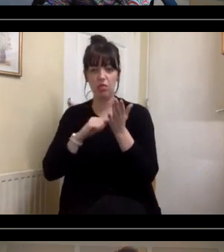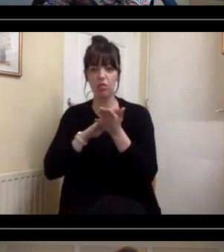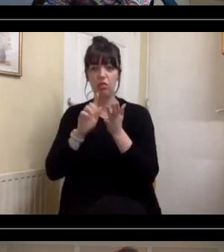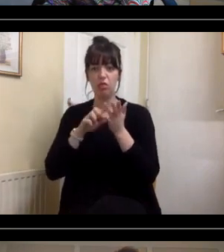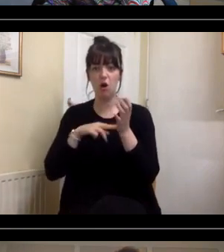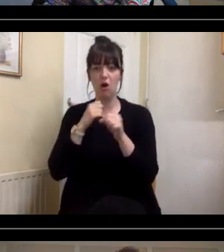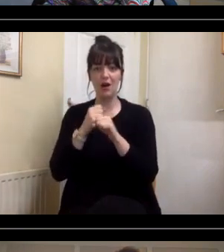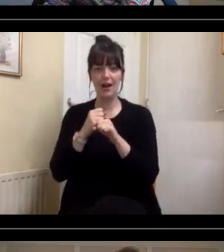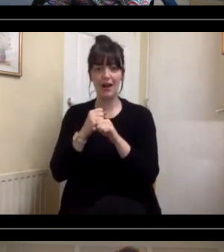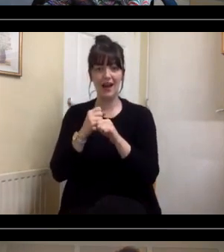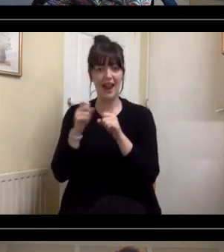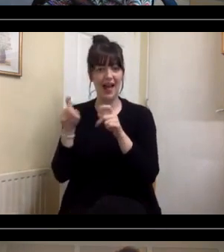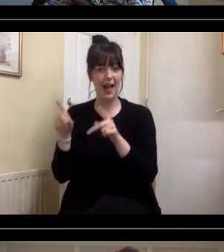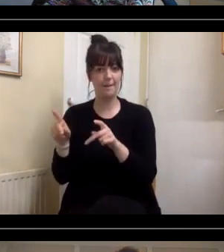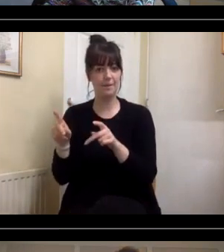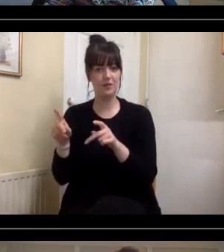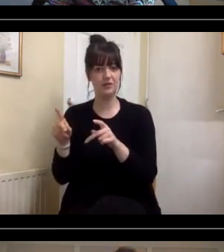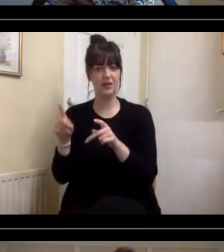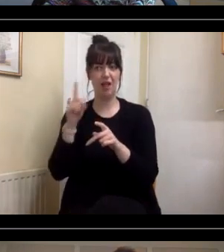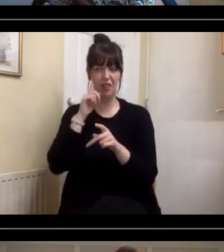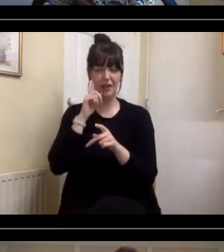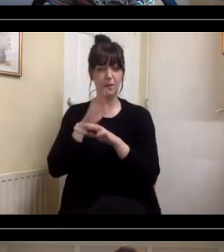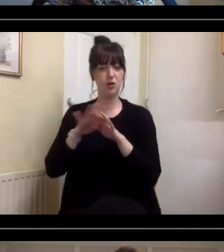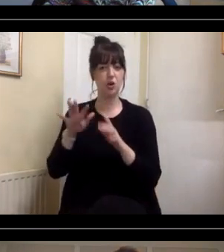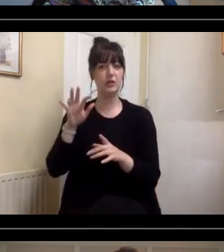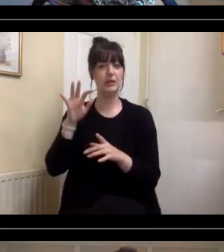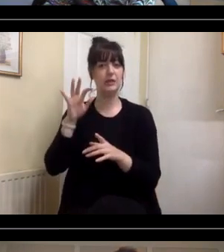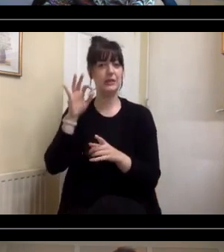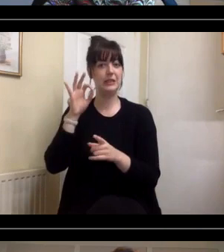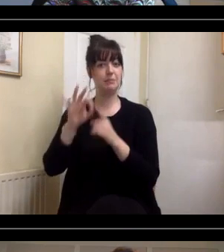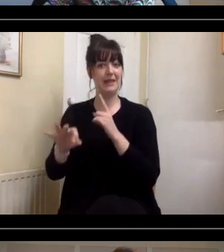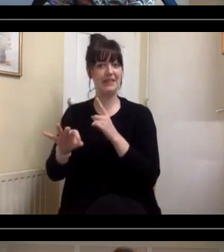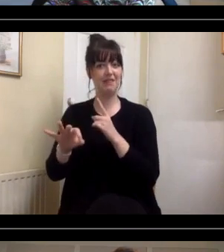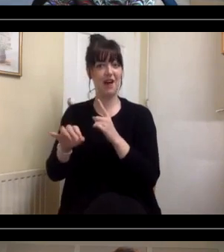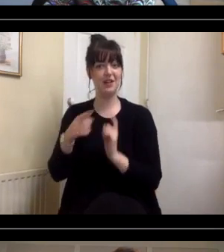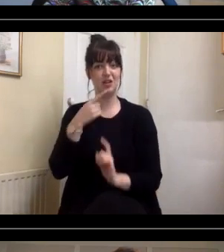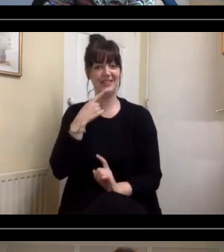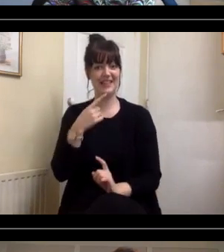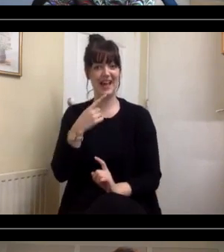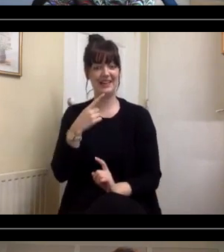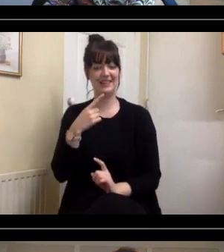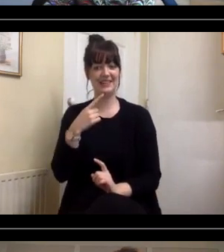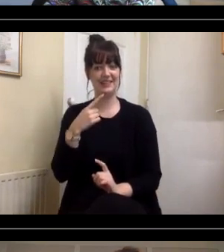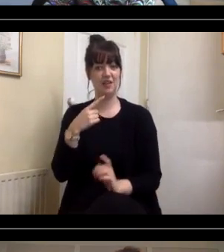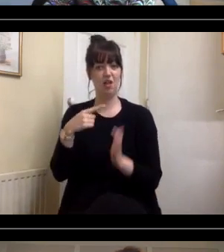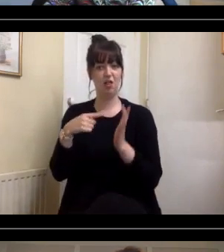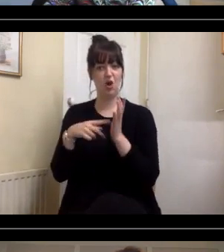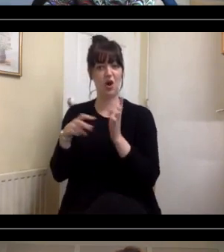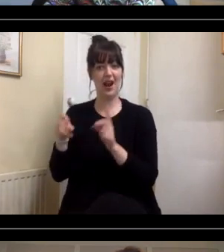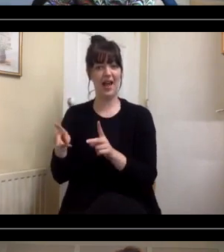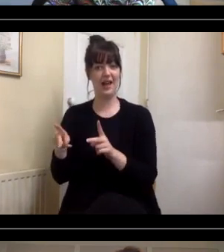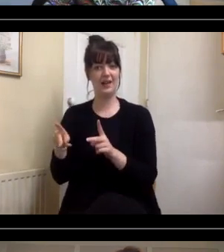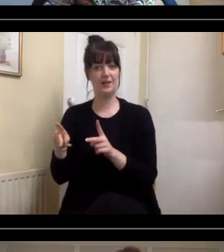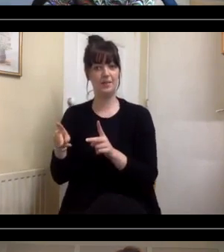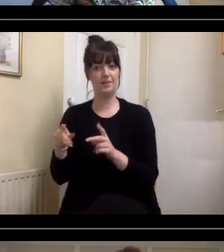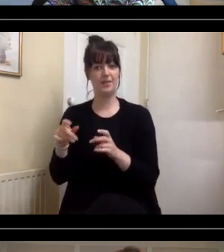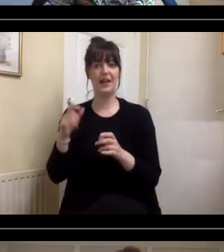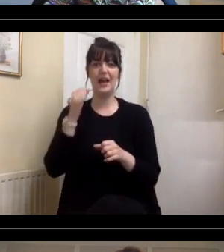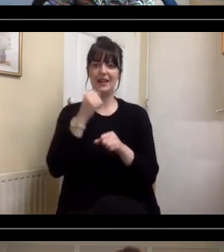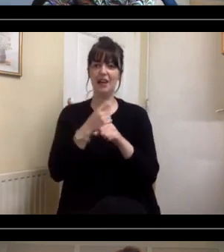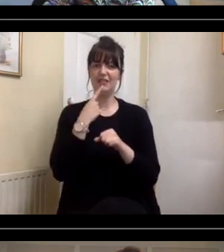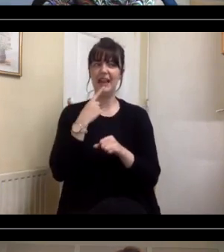Thong Lane, but it's not specified. Yeah. Okay. Well, I'll assume it's that one. I'm pretty sure it is that one, isn't it? I